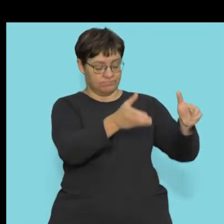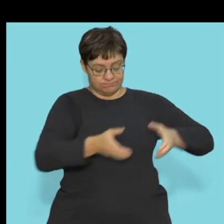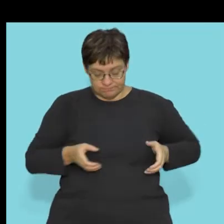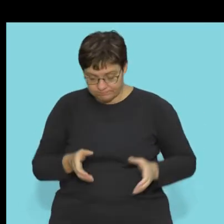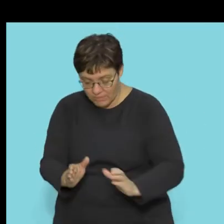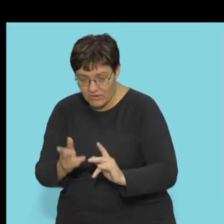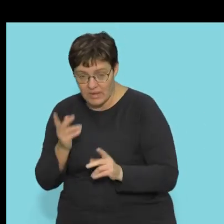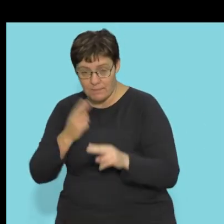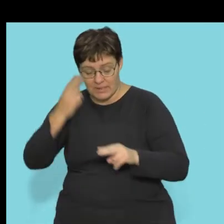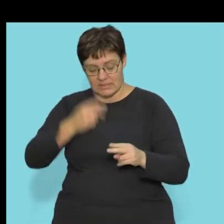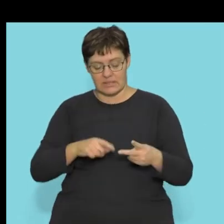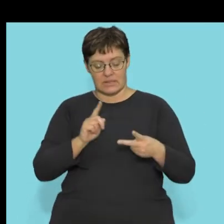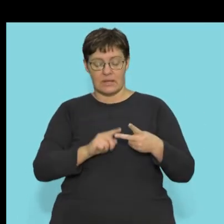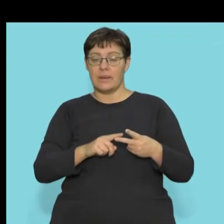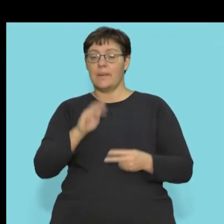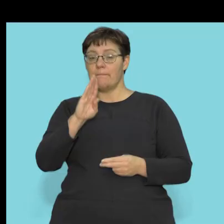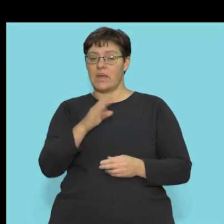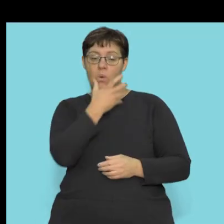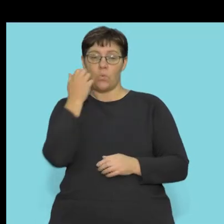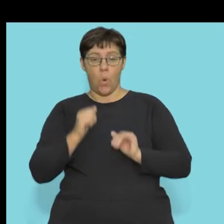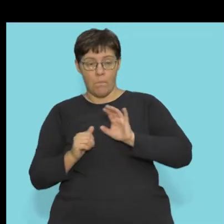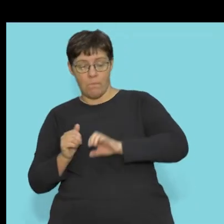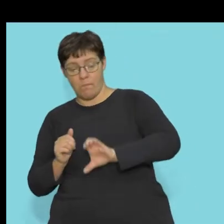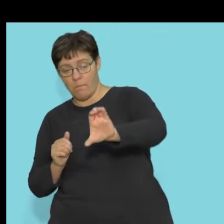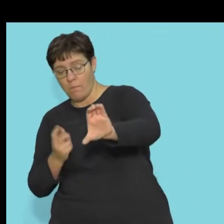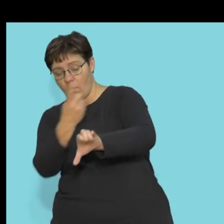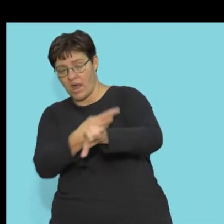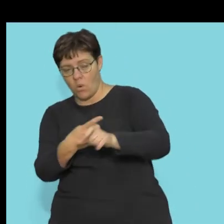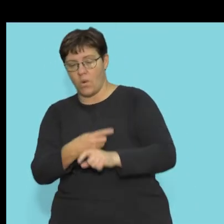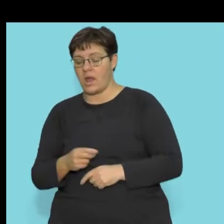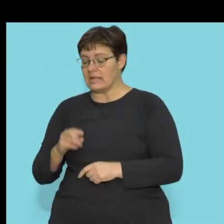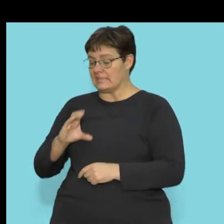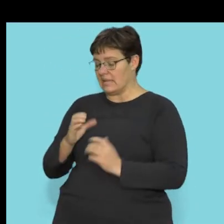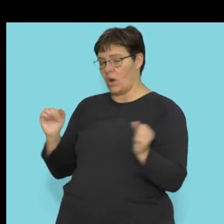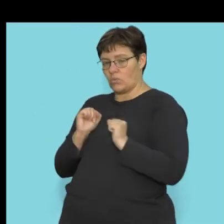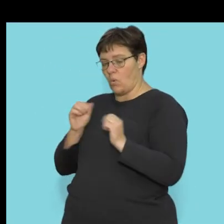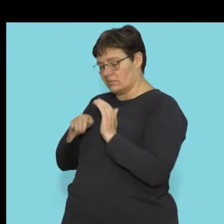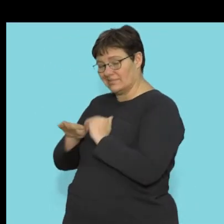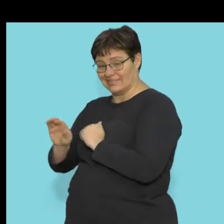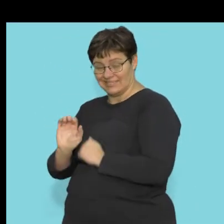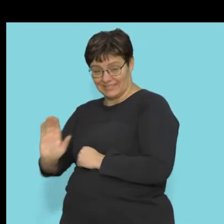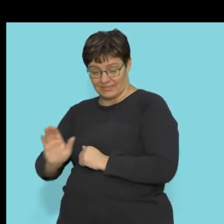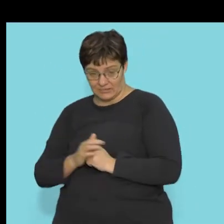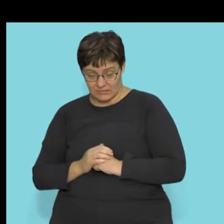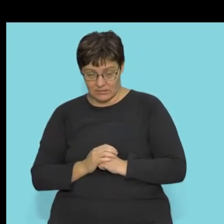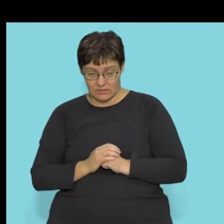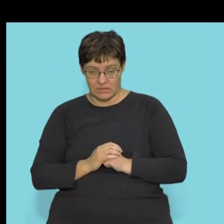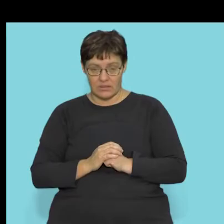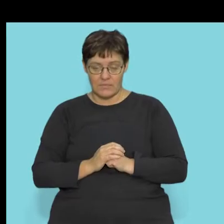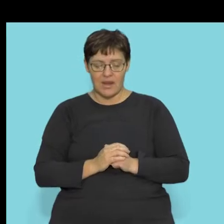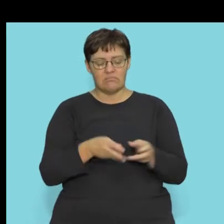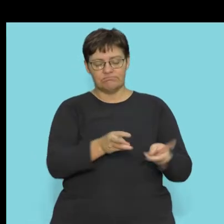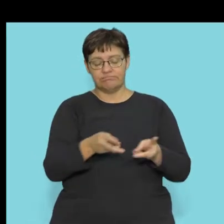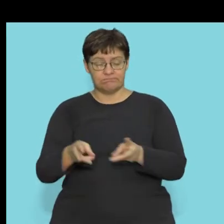oven. In loaf B was placed in a warm environment for an hour, and loaf C was placed in a fridge. So it's the